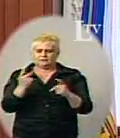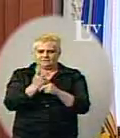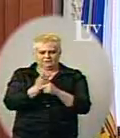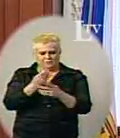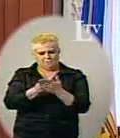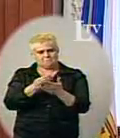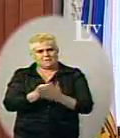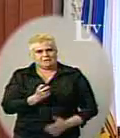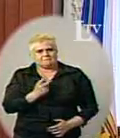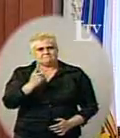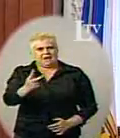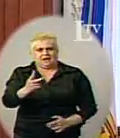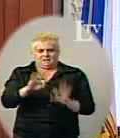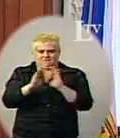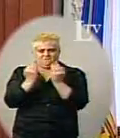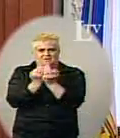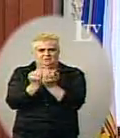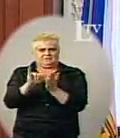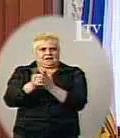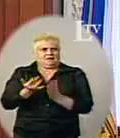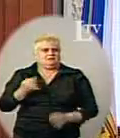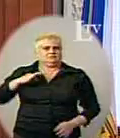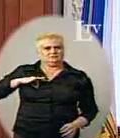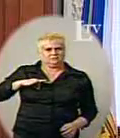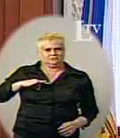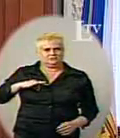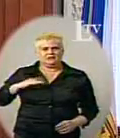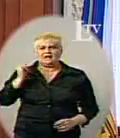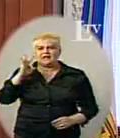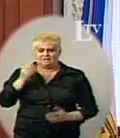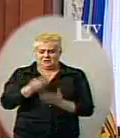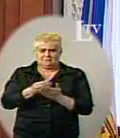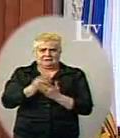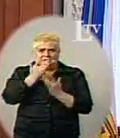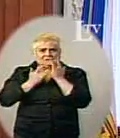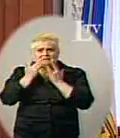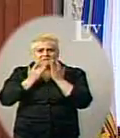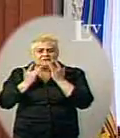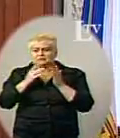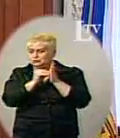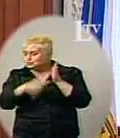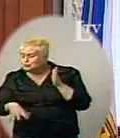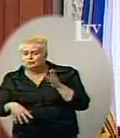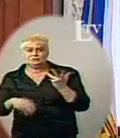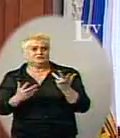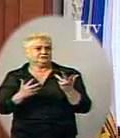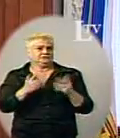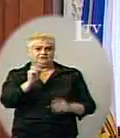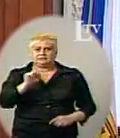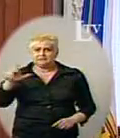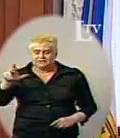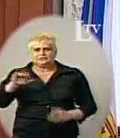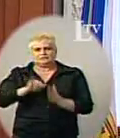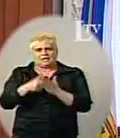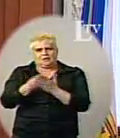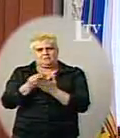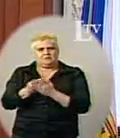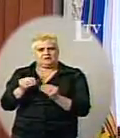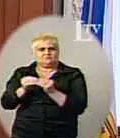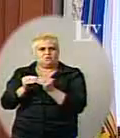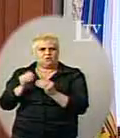back into the hands of families, low-income Nova Scotians, students, and seniors.